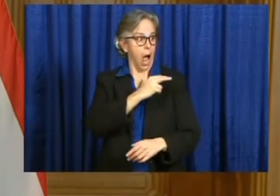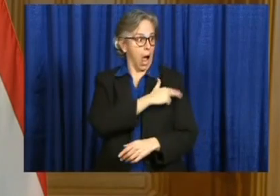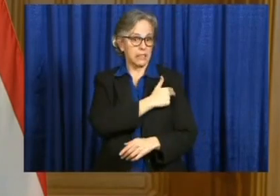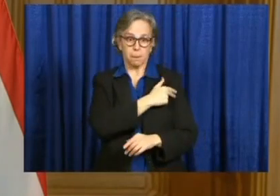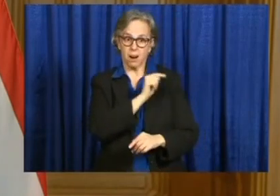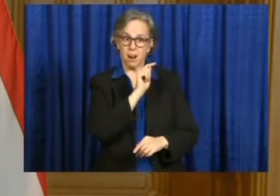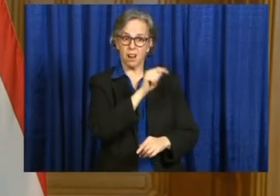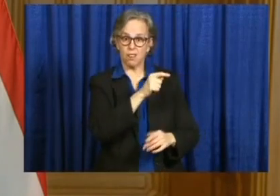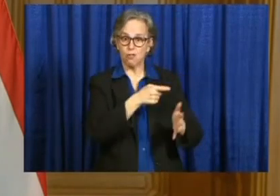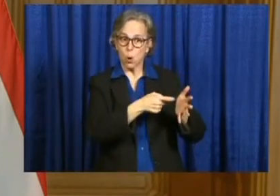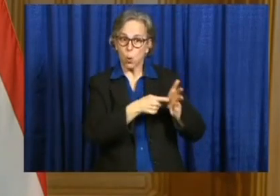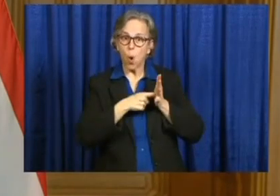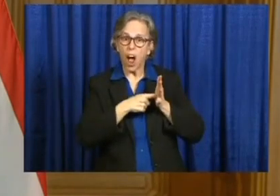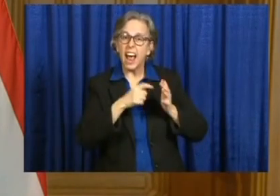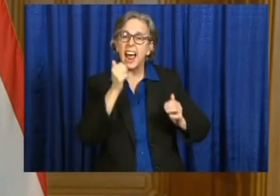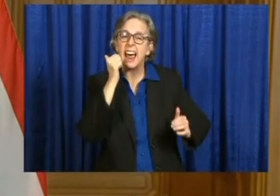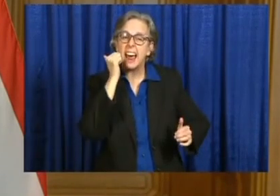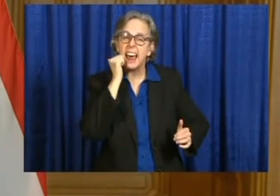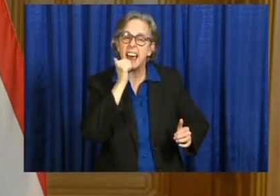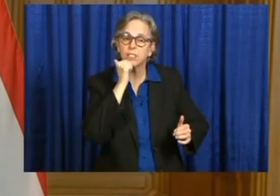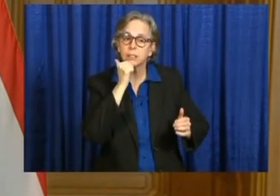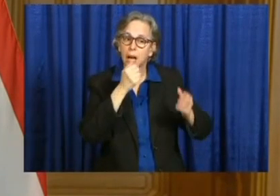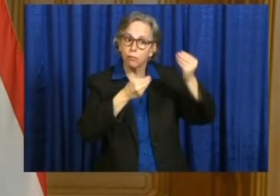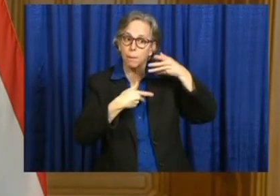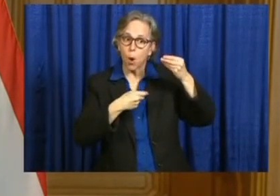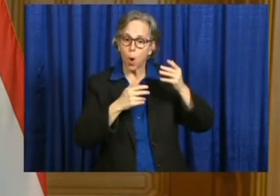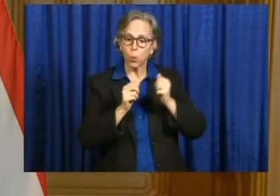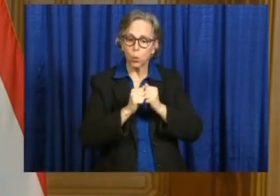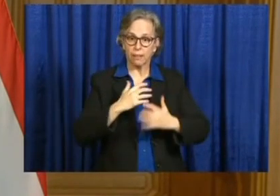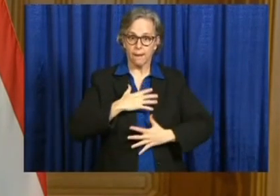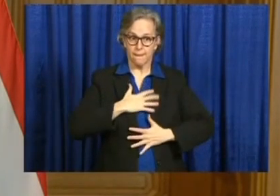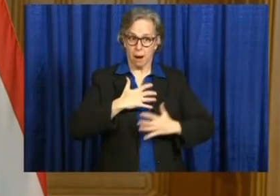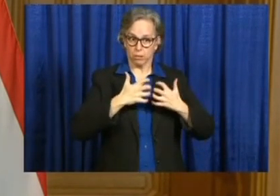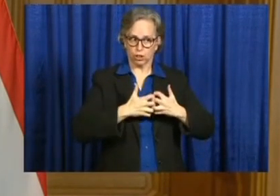the Ohio Hospital Association reporting tool.